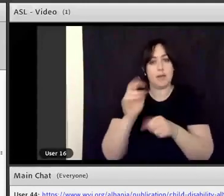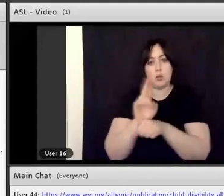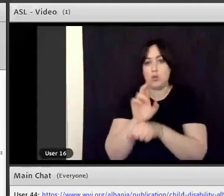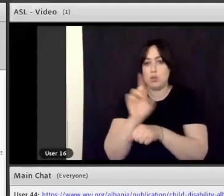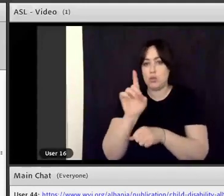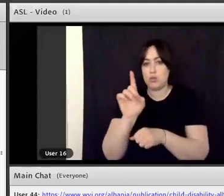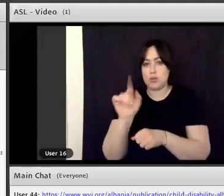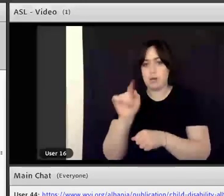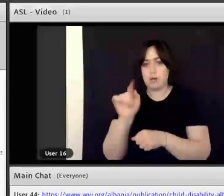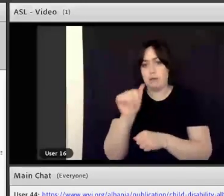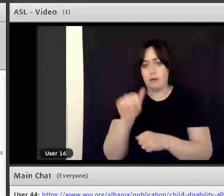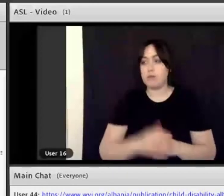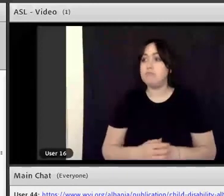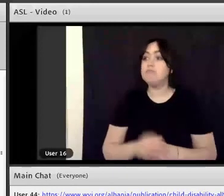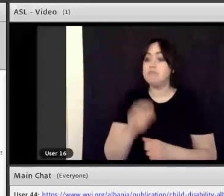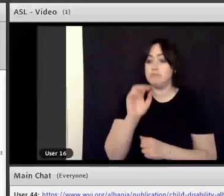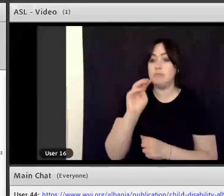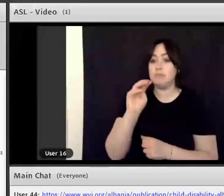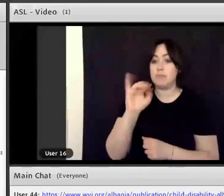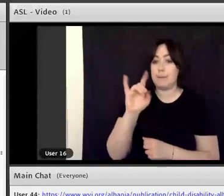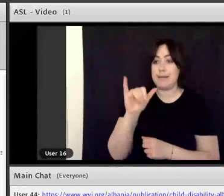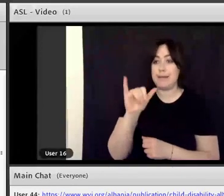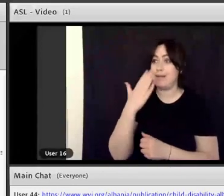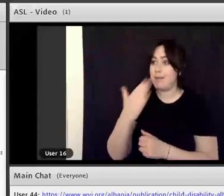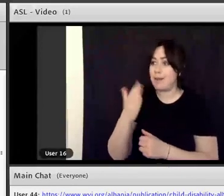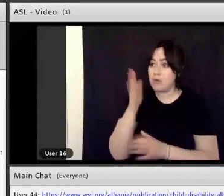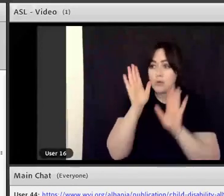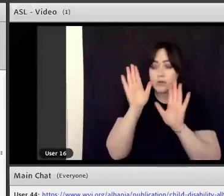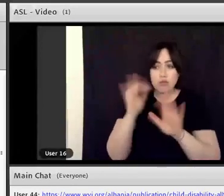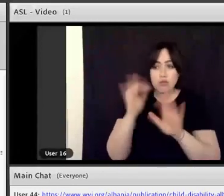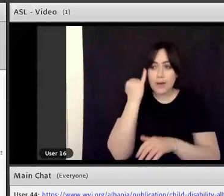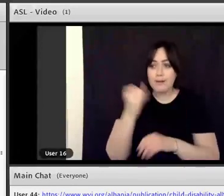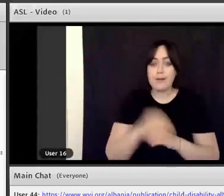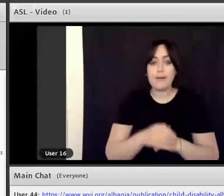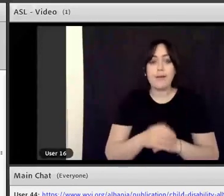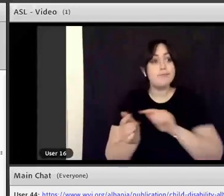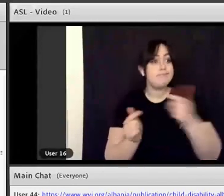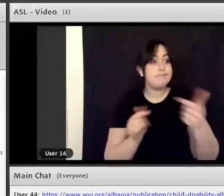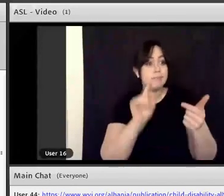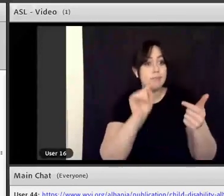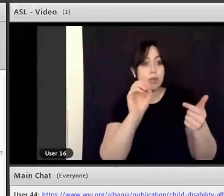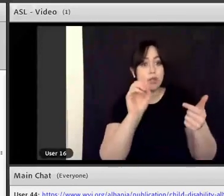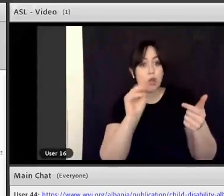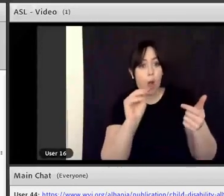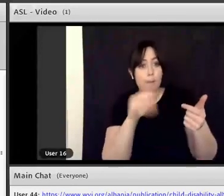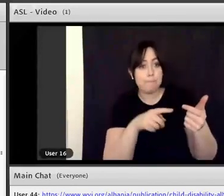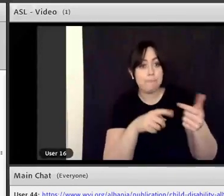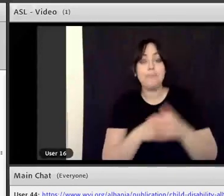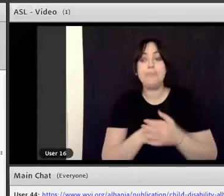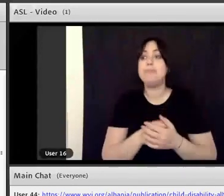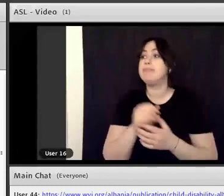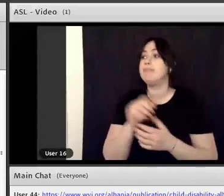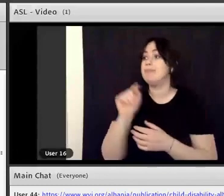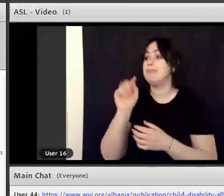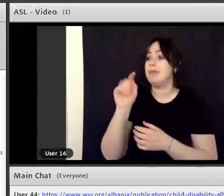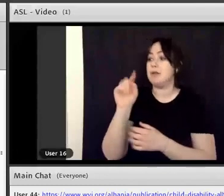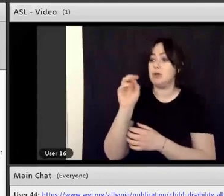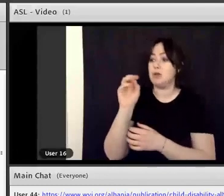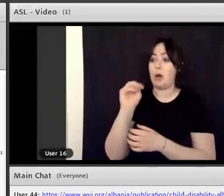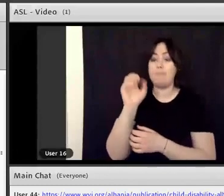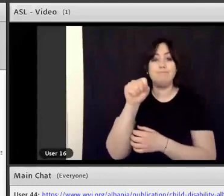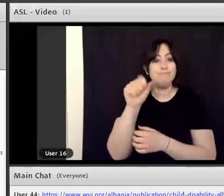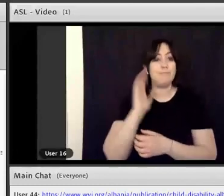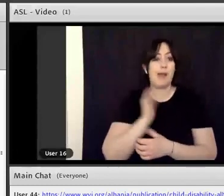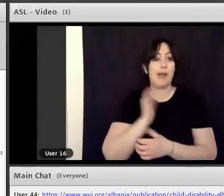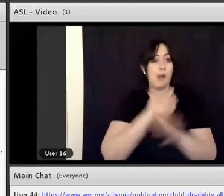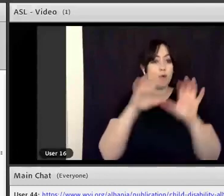Thank you. Great idea. Tom, please come off mute and share. Yes, in our group, given our scenario, we